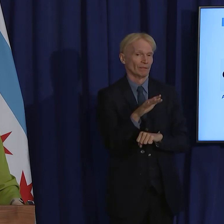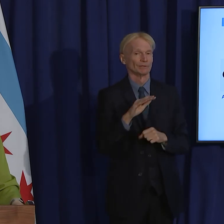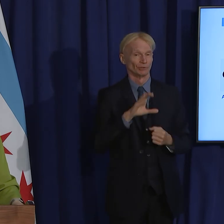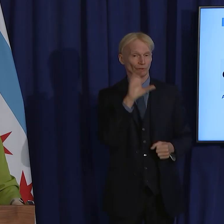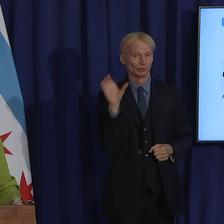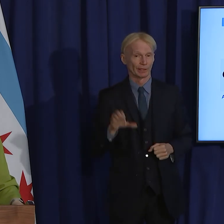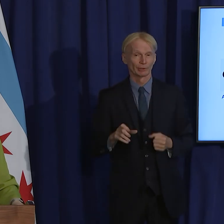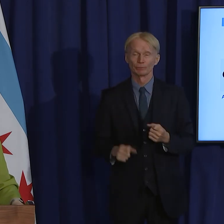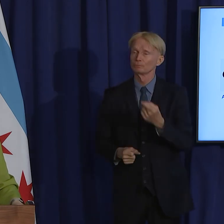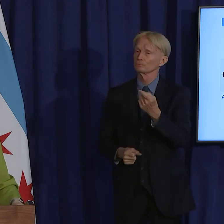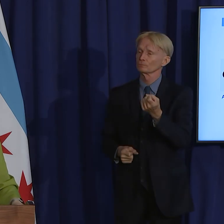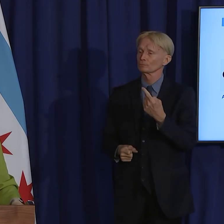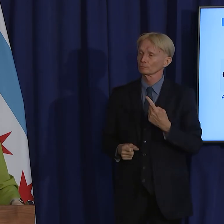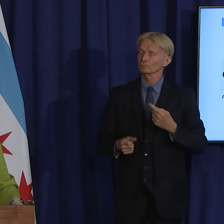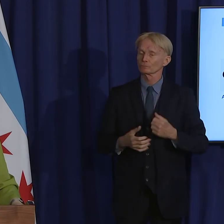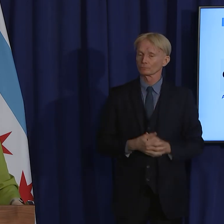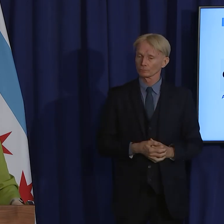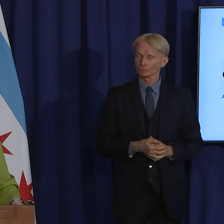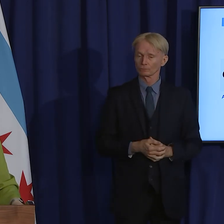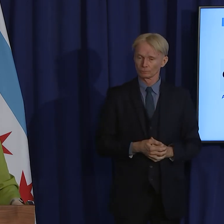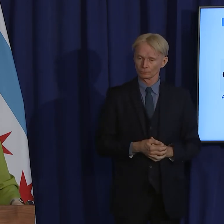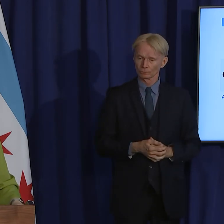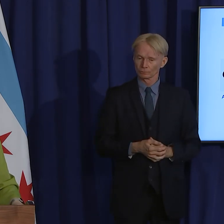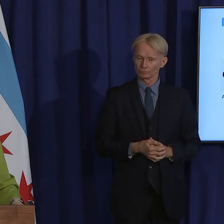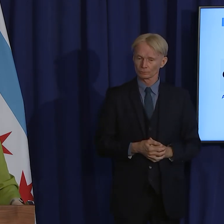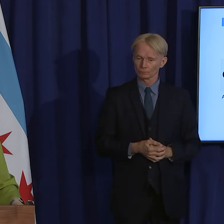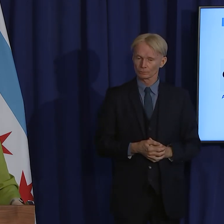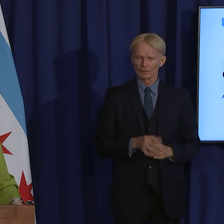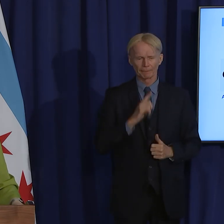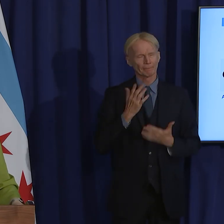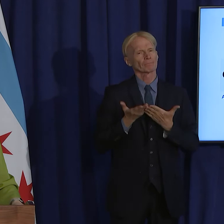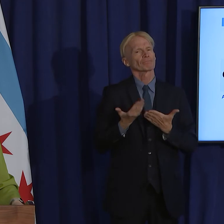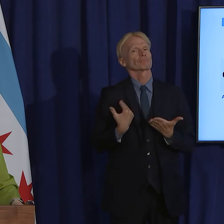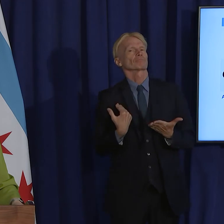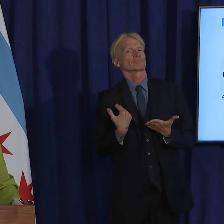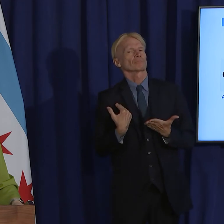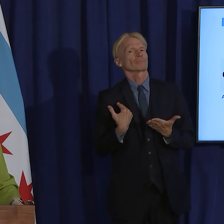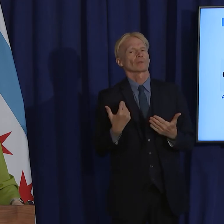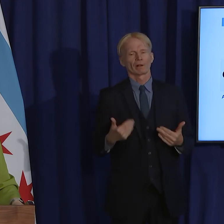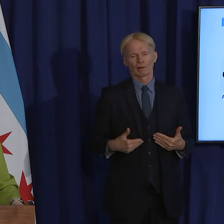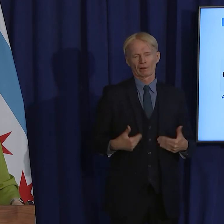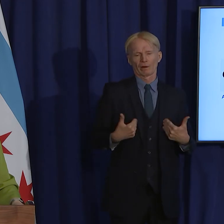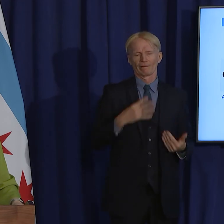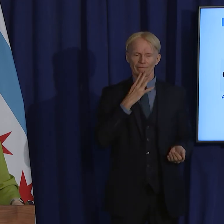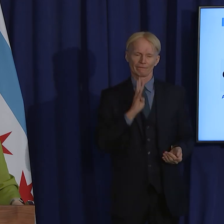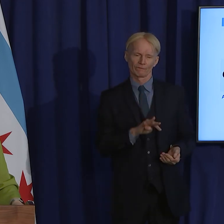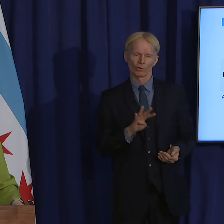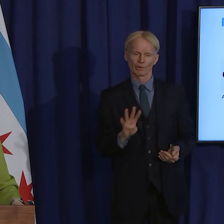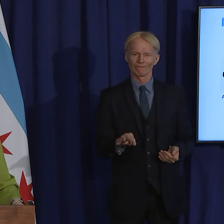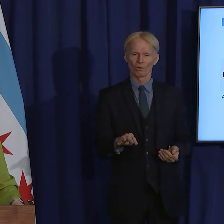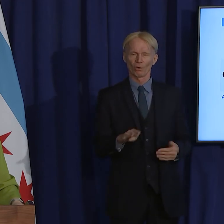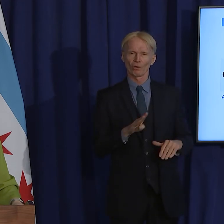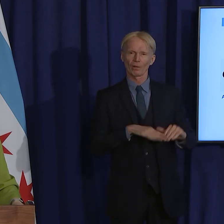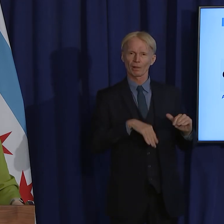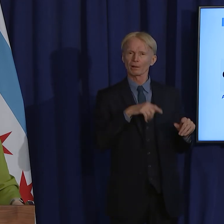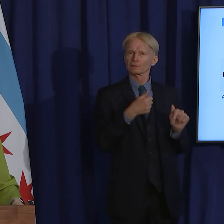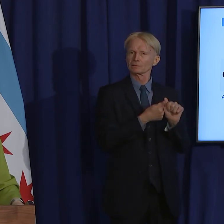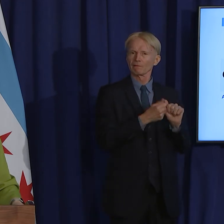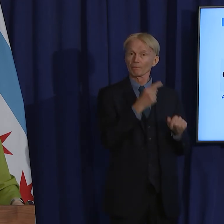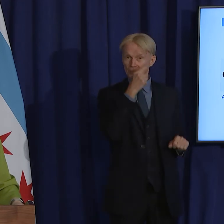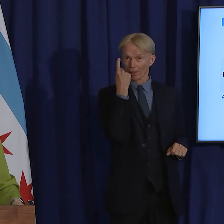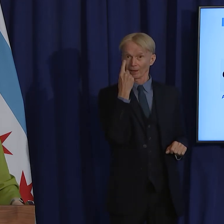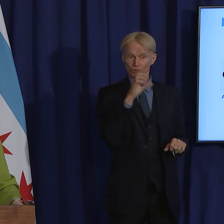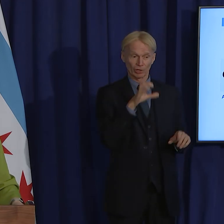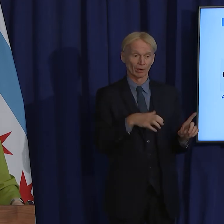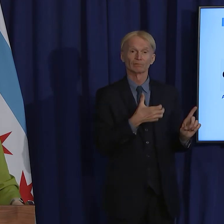level, I was wondering, you mentioned last week that there were smaller percentages of Black Chicagoans younger than 44 than in any other racial group who had gotten the vaccine. Has